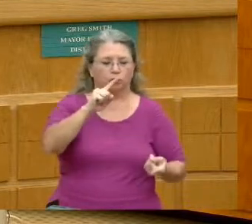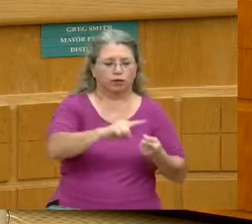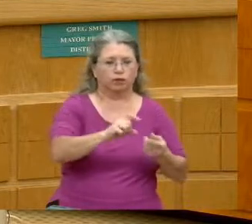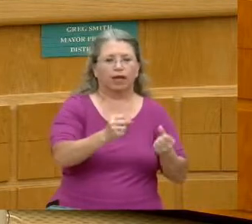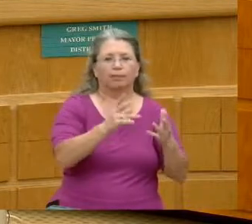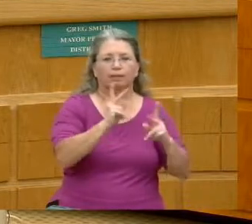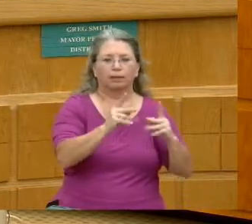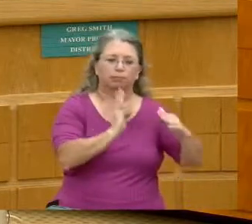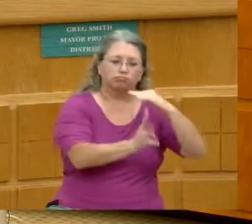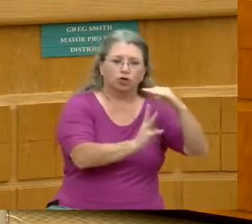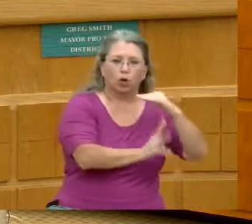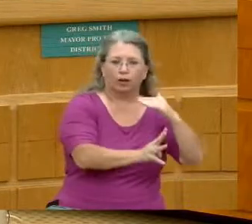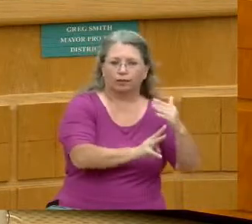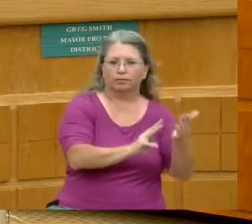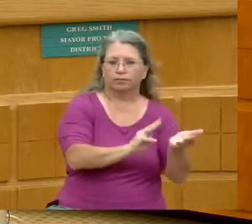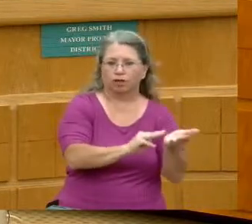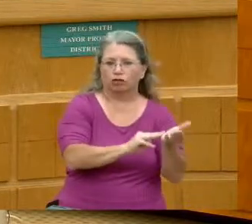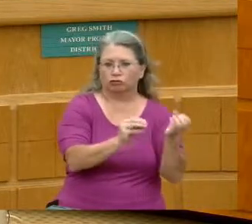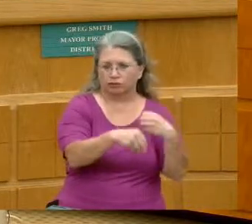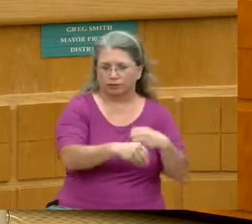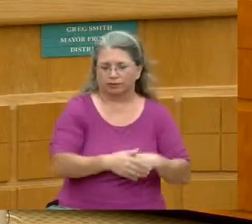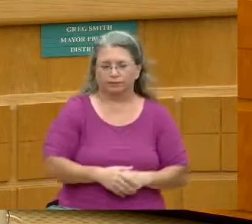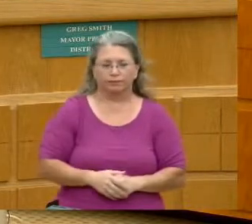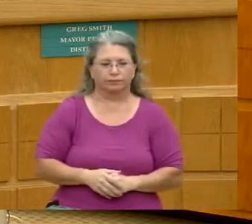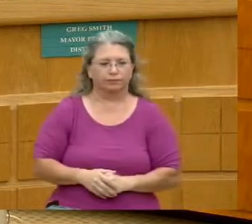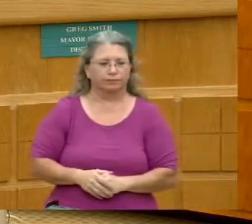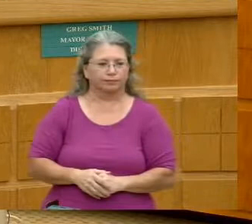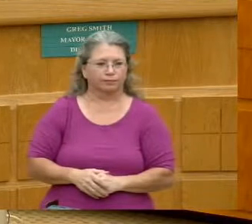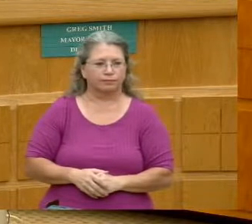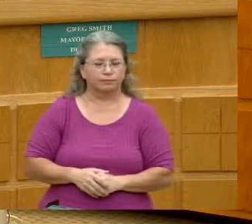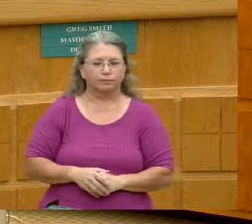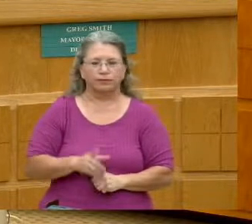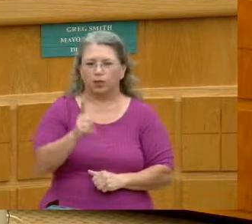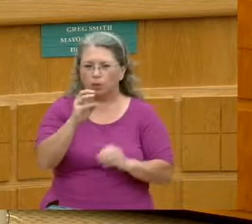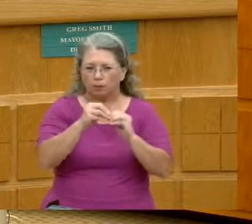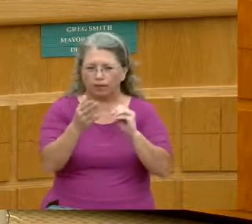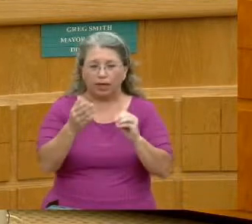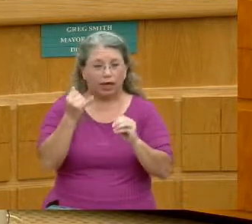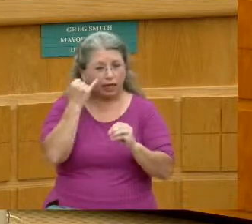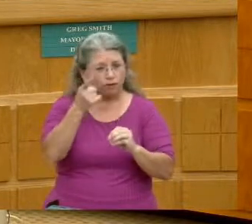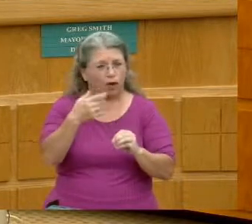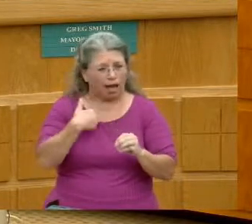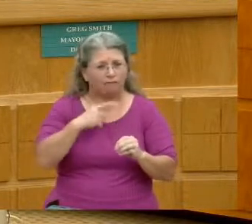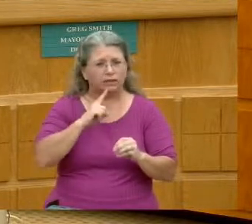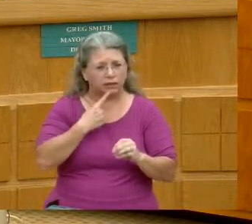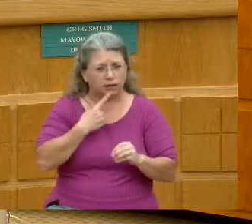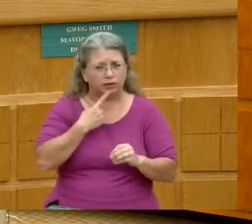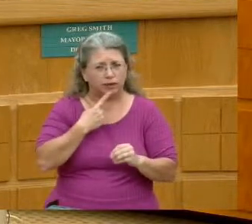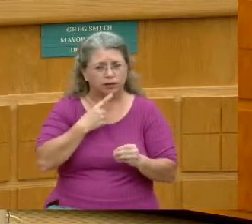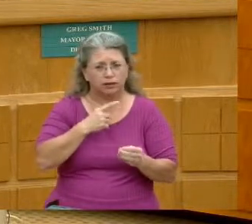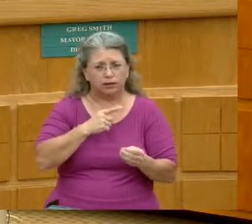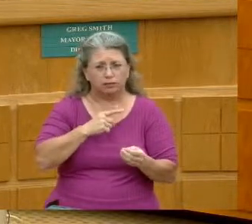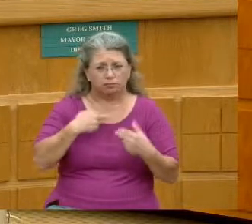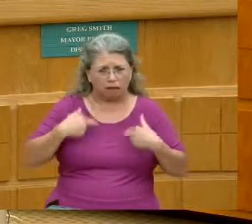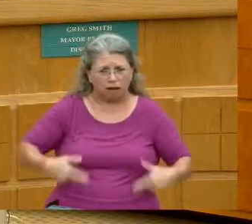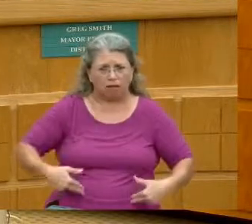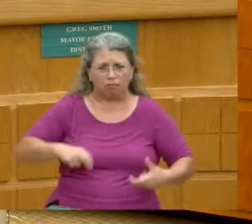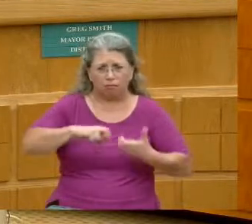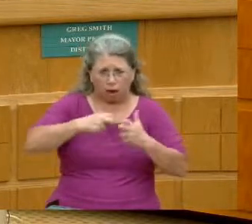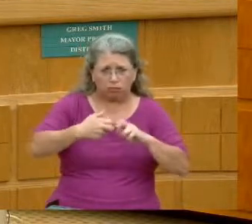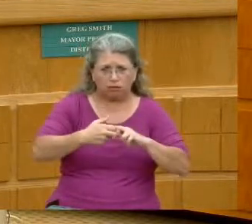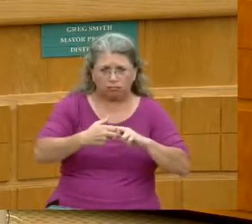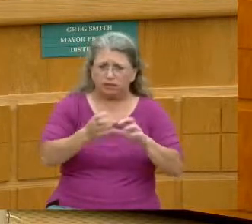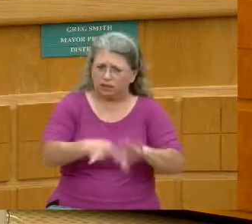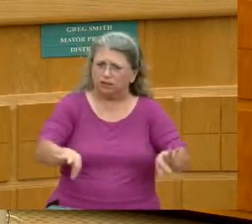Okay, one last thing. If you have a major medical problem, it's very important that you go to the hospital. You're much